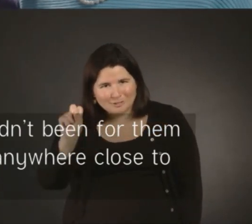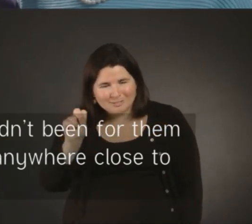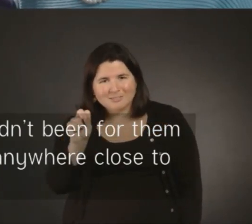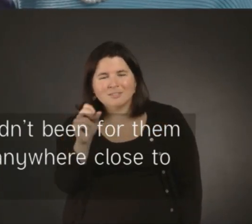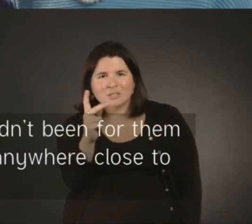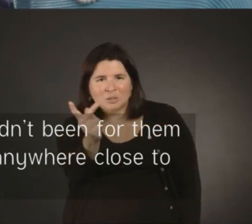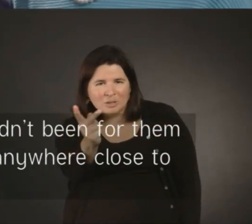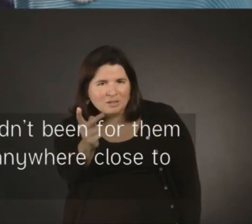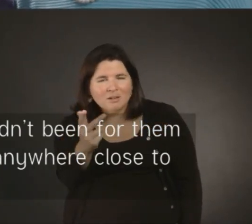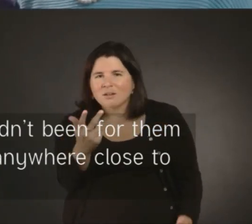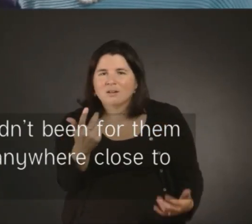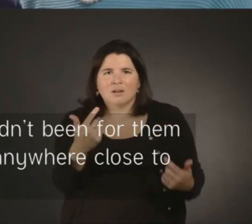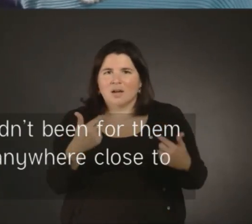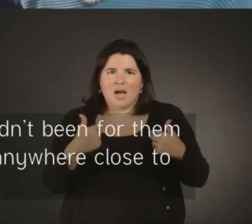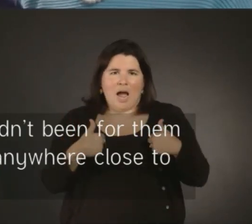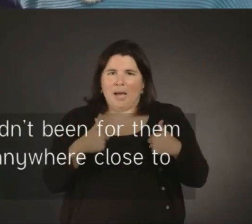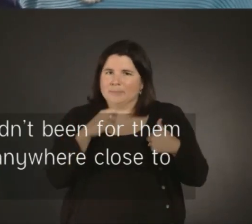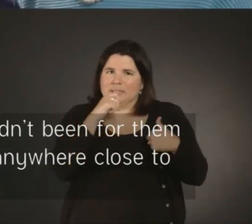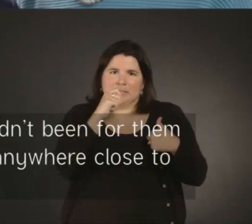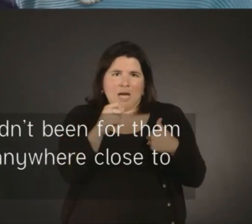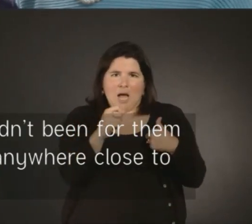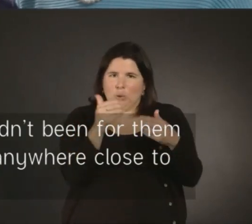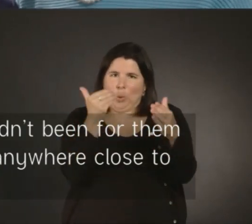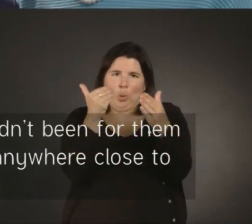where I am today. And,